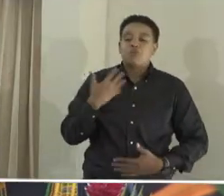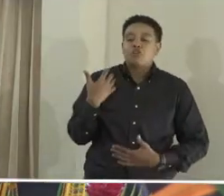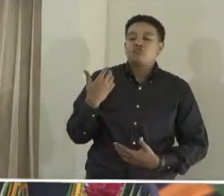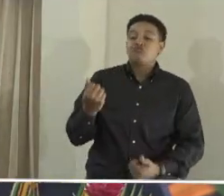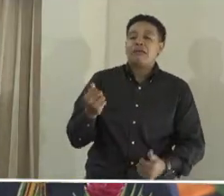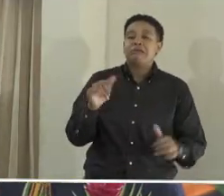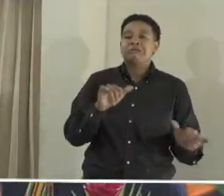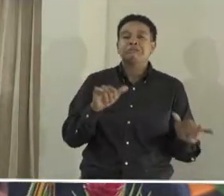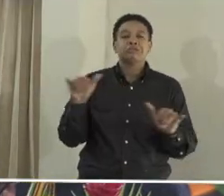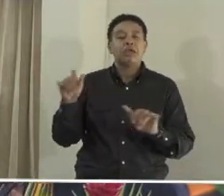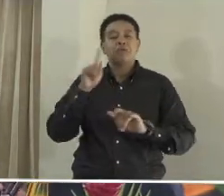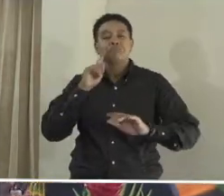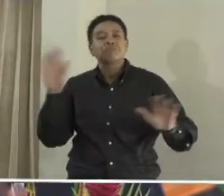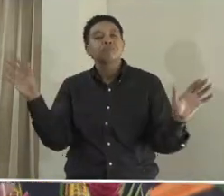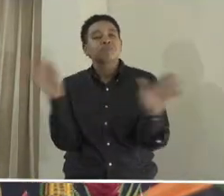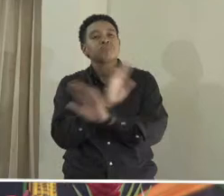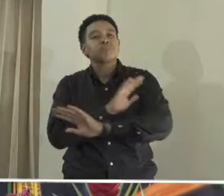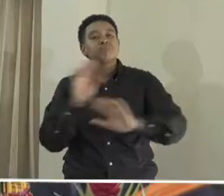other,